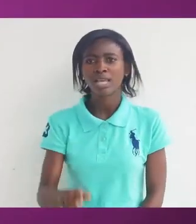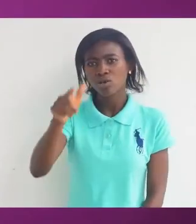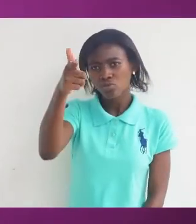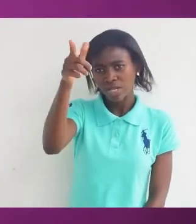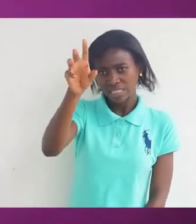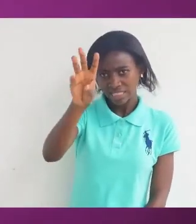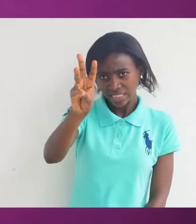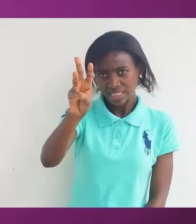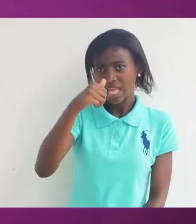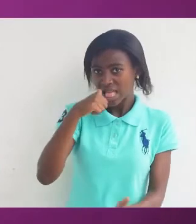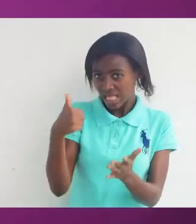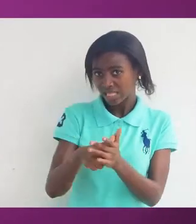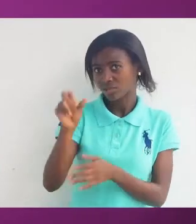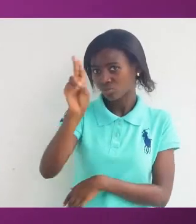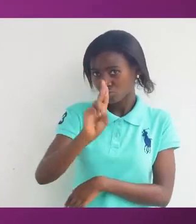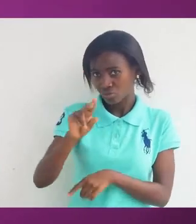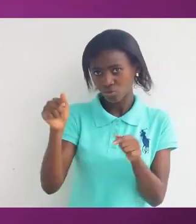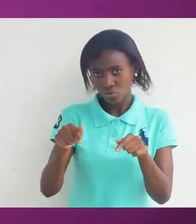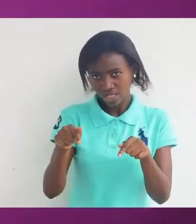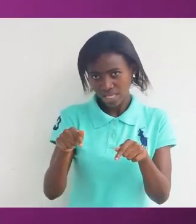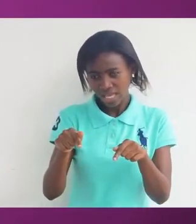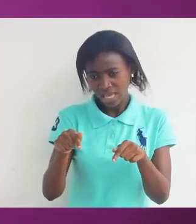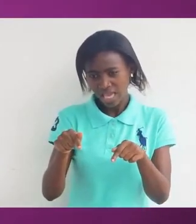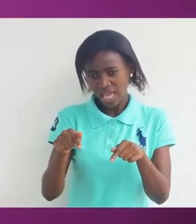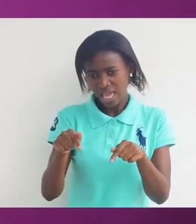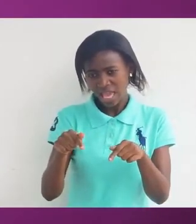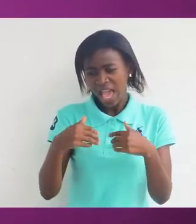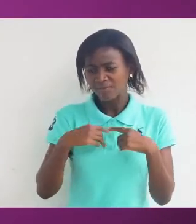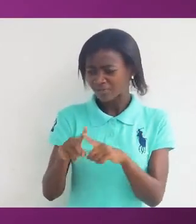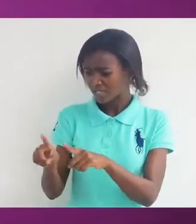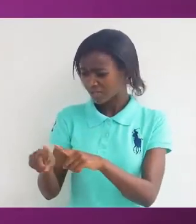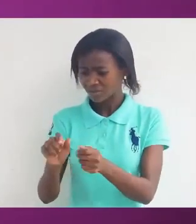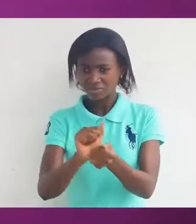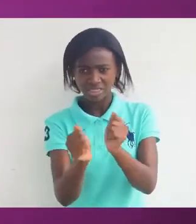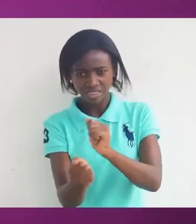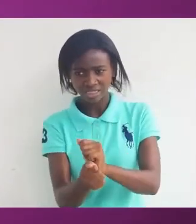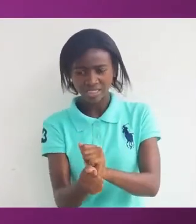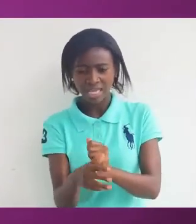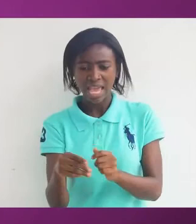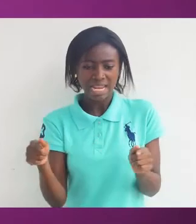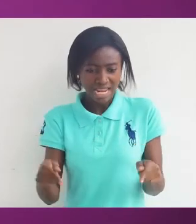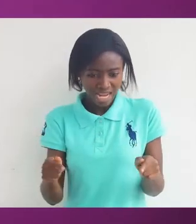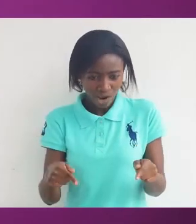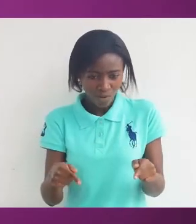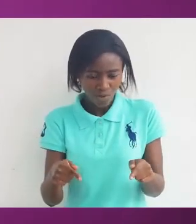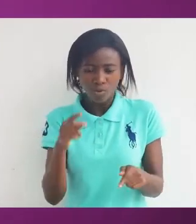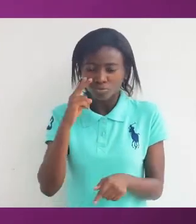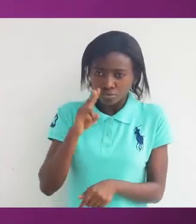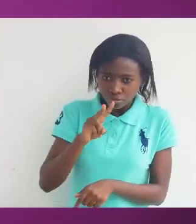letter forms used today have undergone several changes, and we are going to be looking